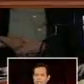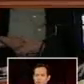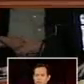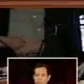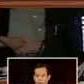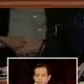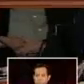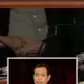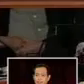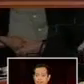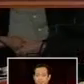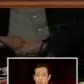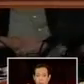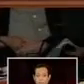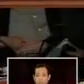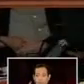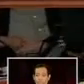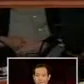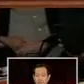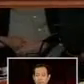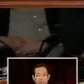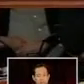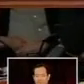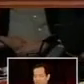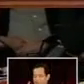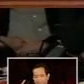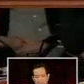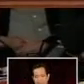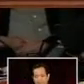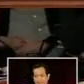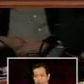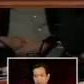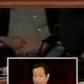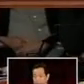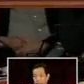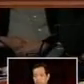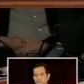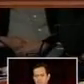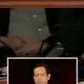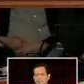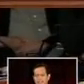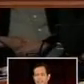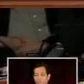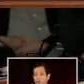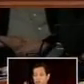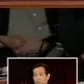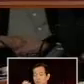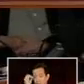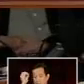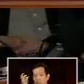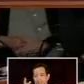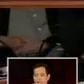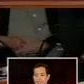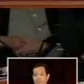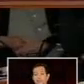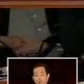under that precedent. under what, I will not argue that point now because that's not, I was just simply trying to ask you your opinion and ask the